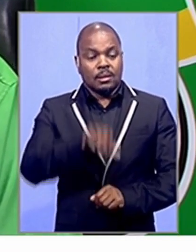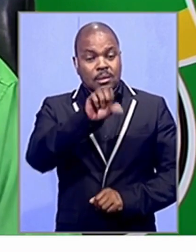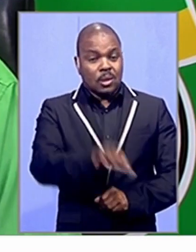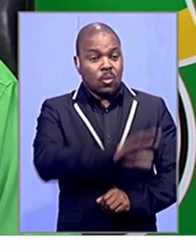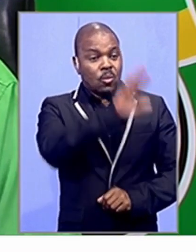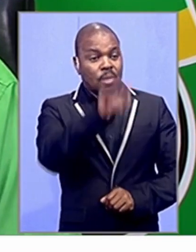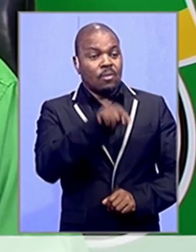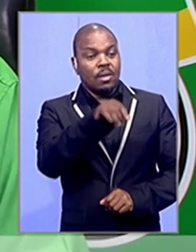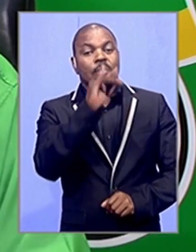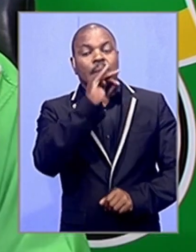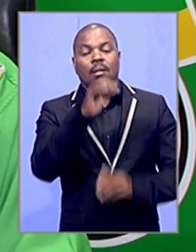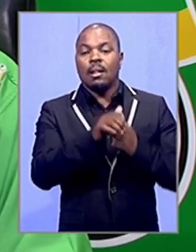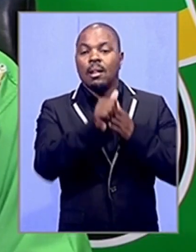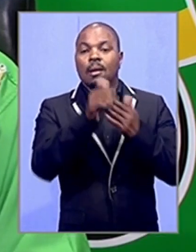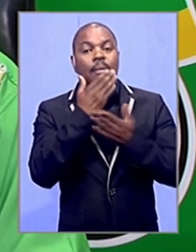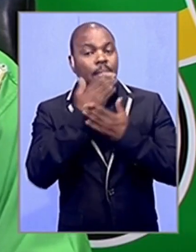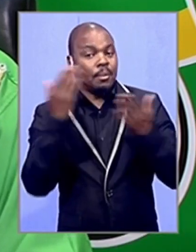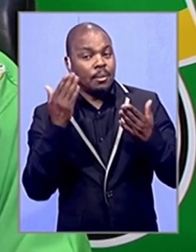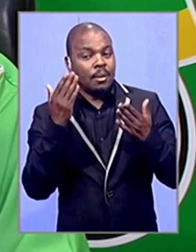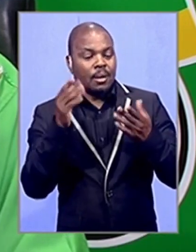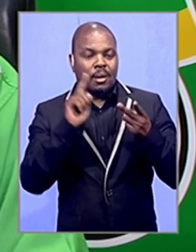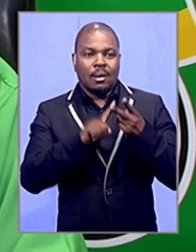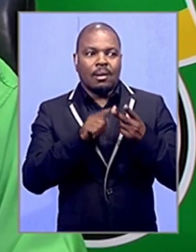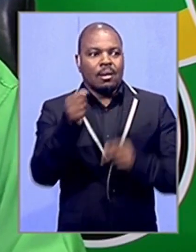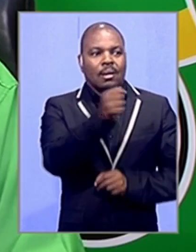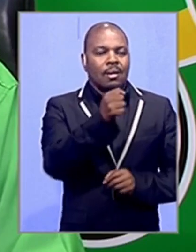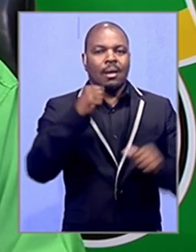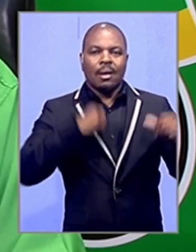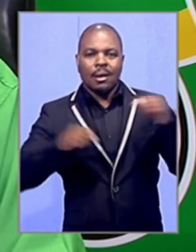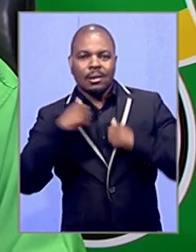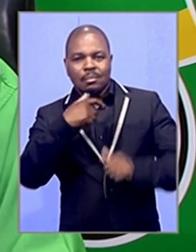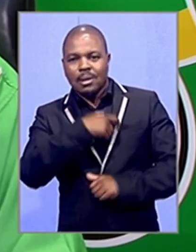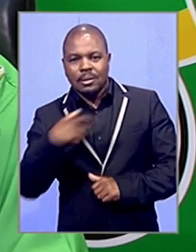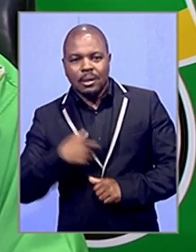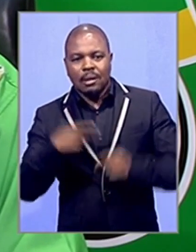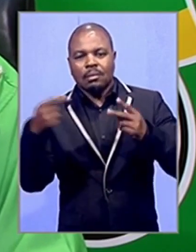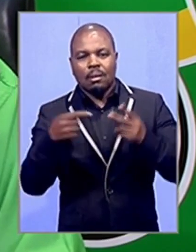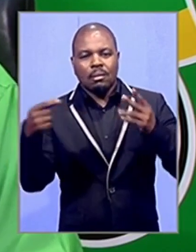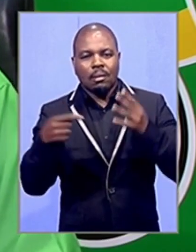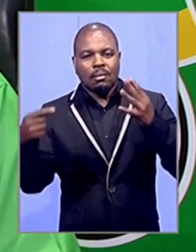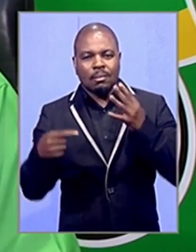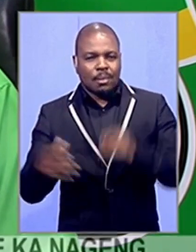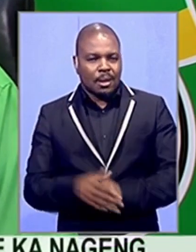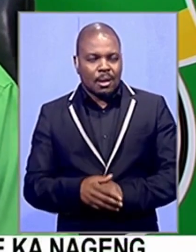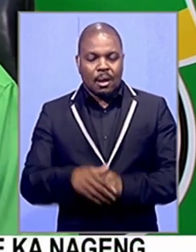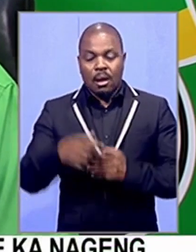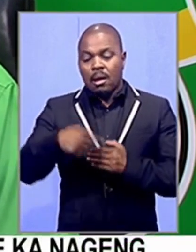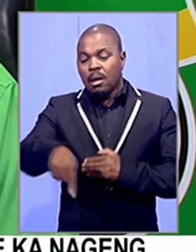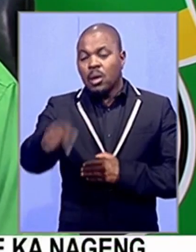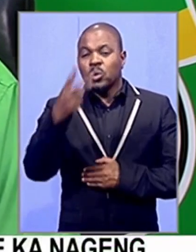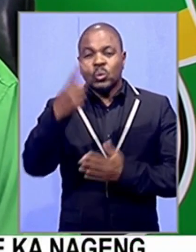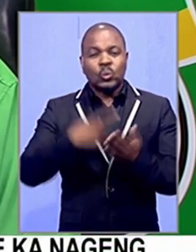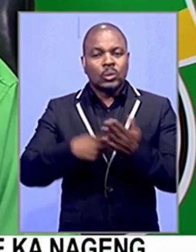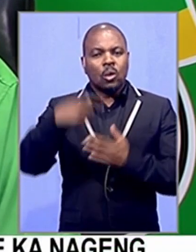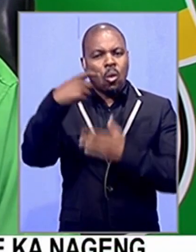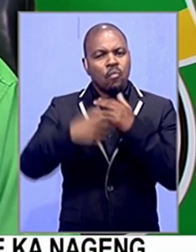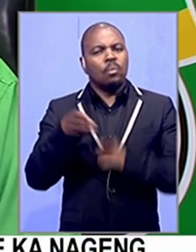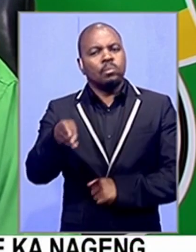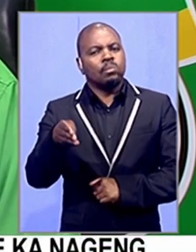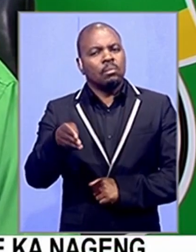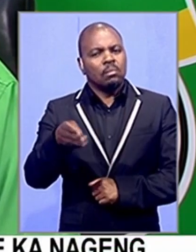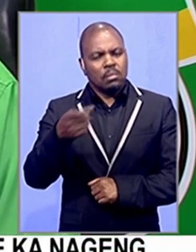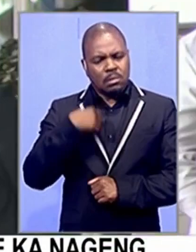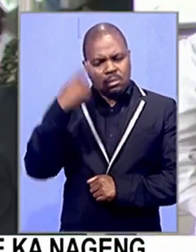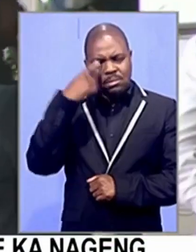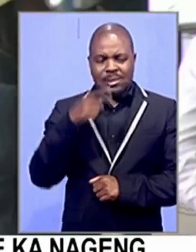be leaderless. We'll have an acting president, we'll have this. We have a conference in 2 weeks' time. And to me, that